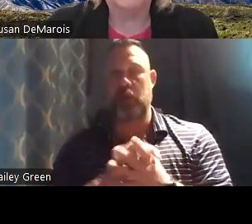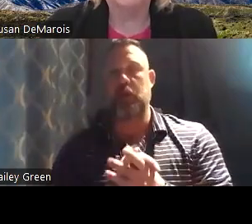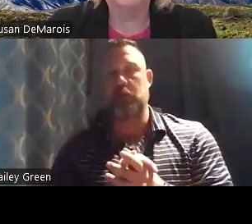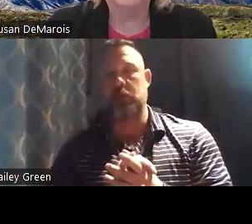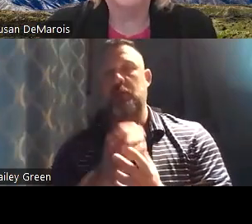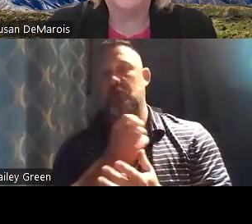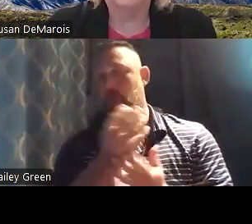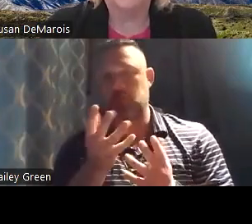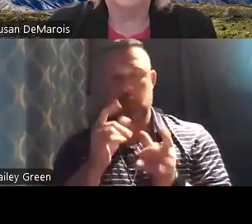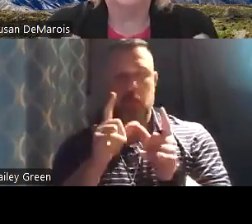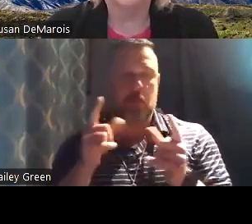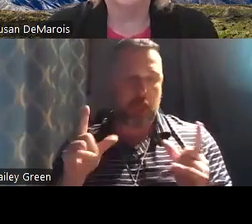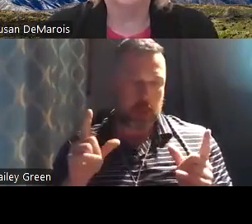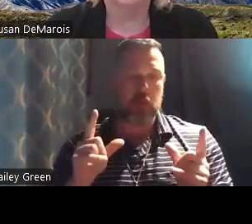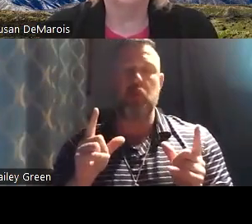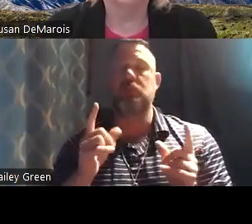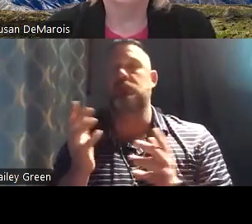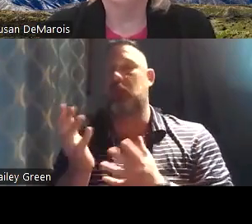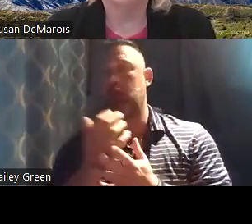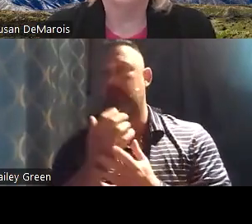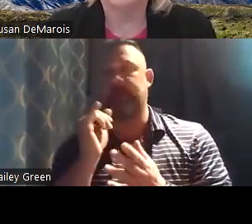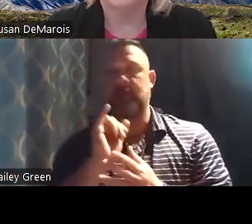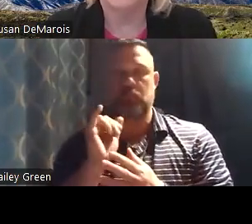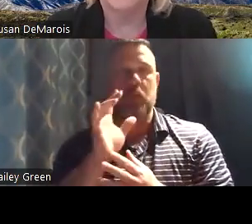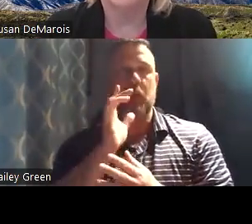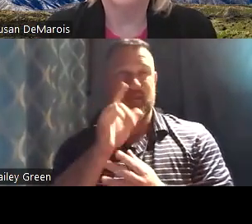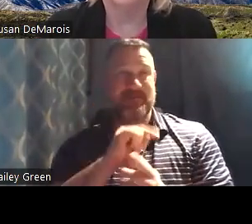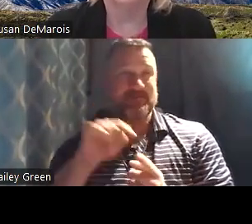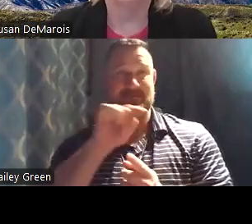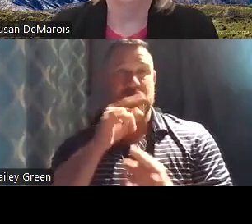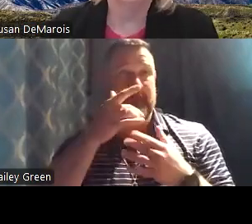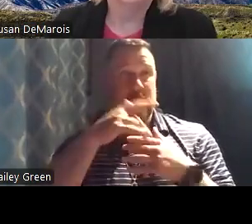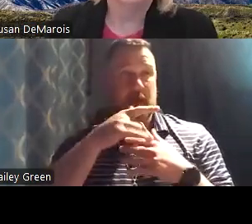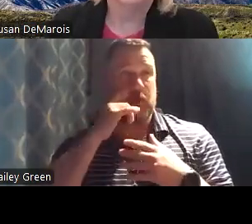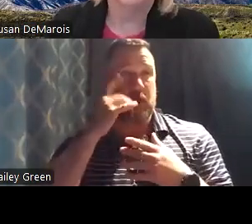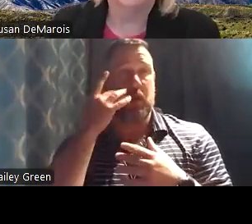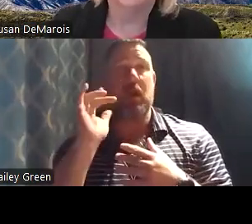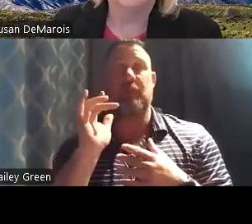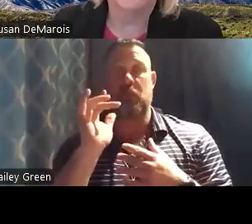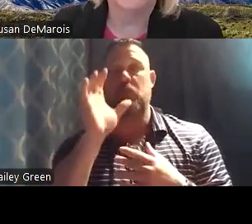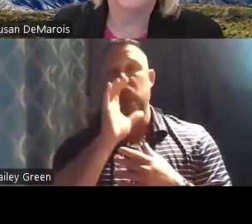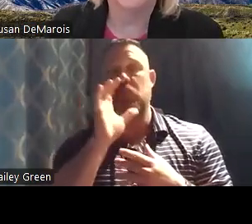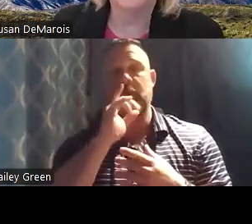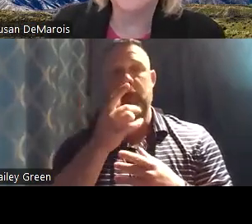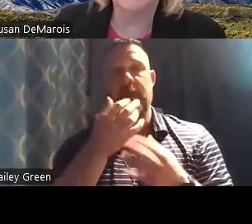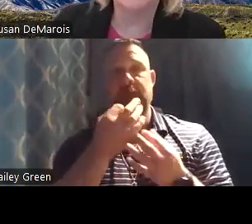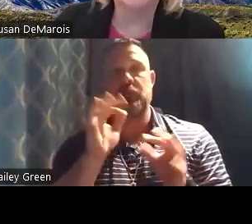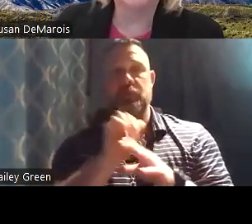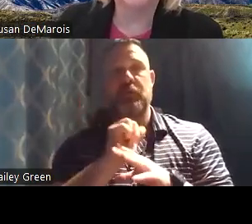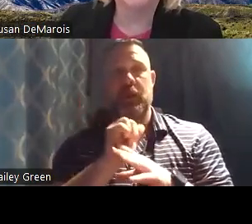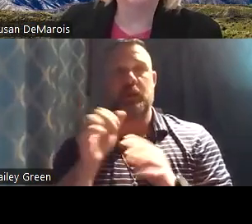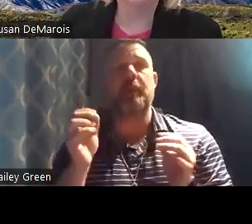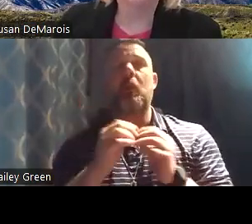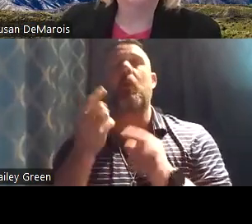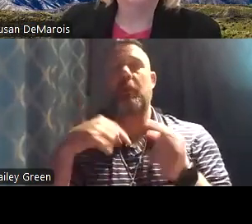multiple languages, and to have that collection and inventory available to anyone in California who seeks that free training. So more to come